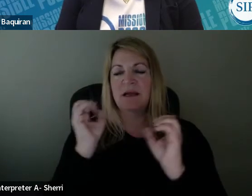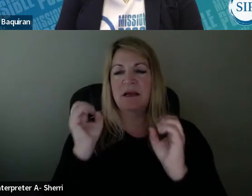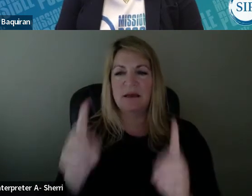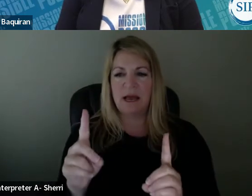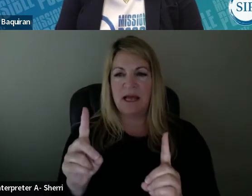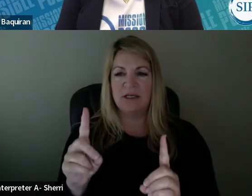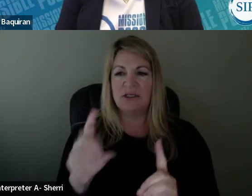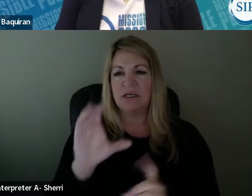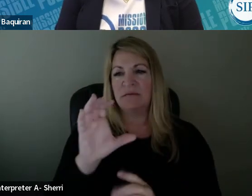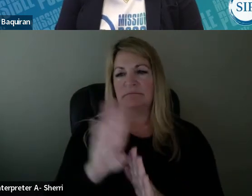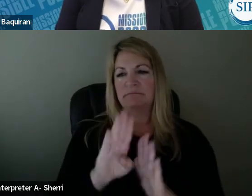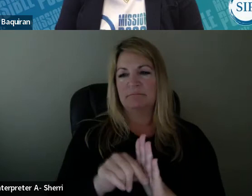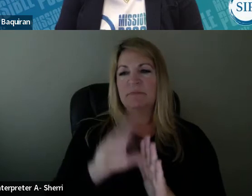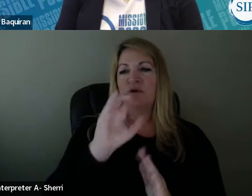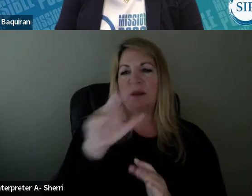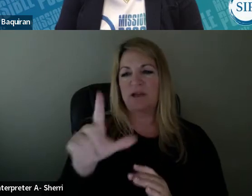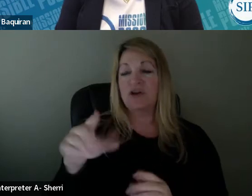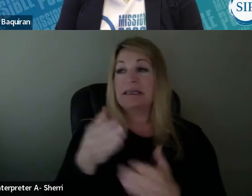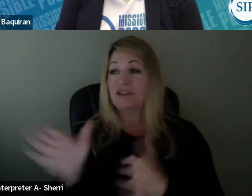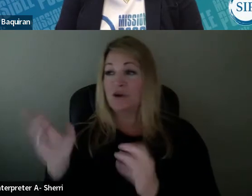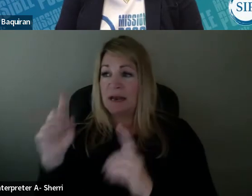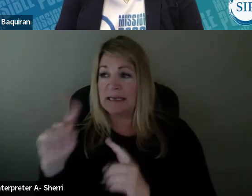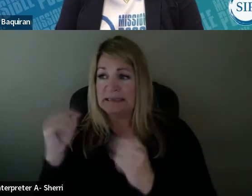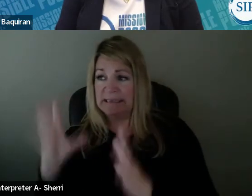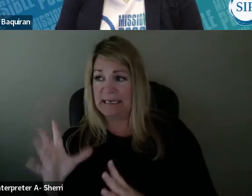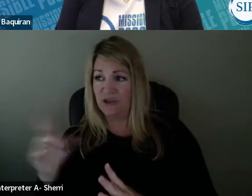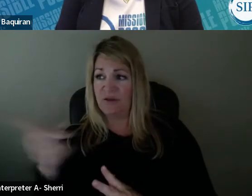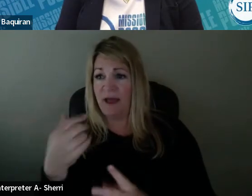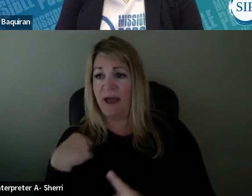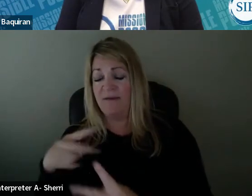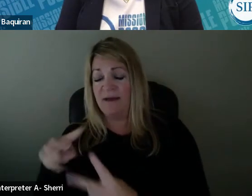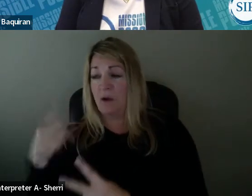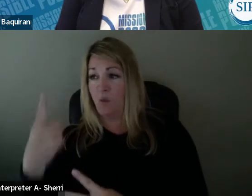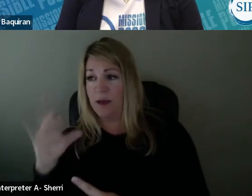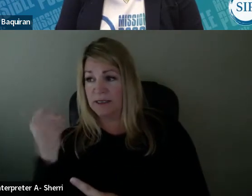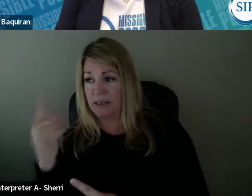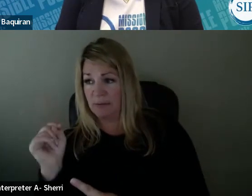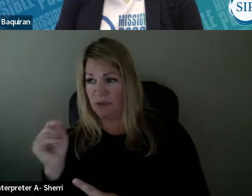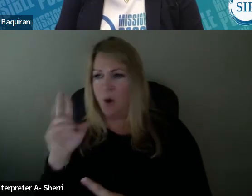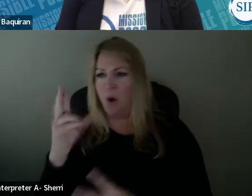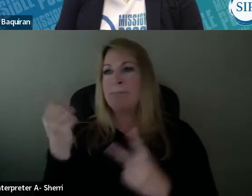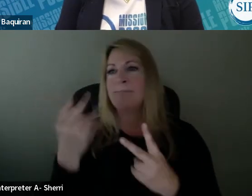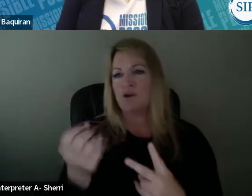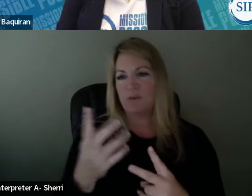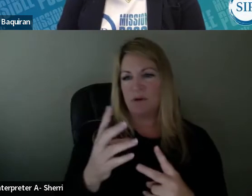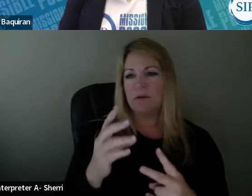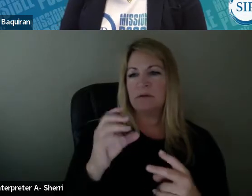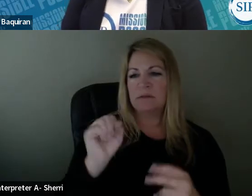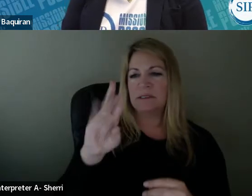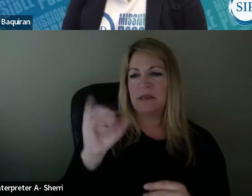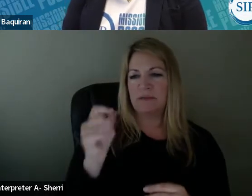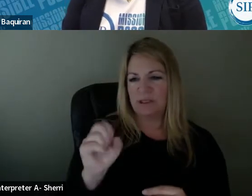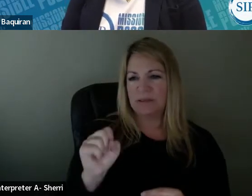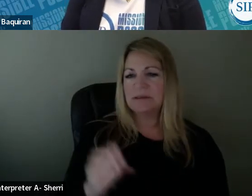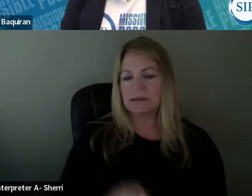credential. And for general education teachers, they either have single subject or multiple subject. And